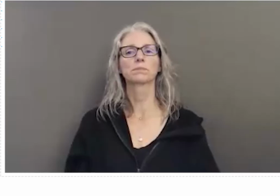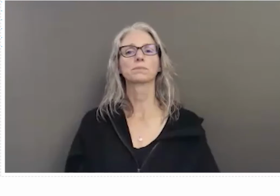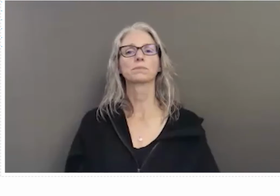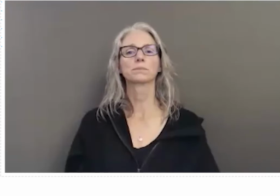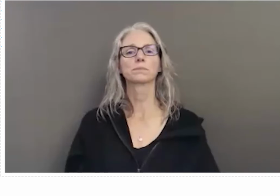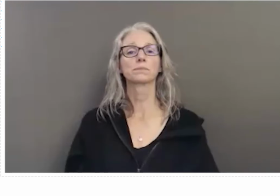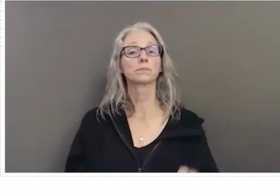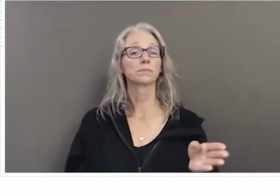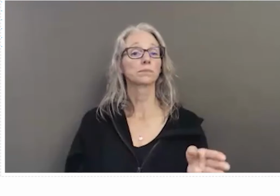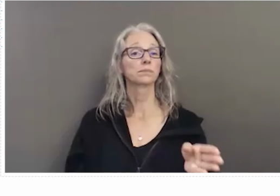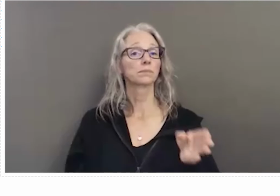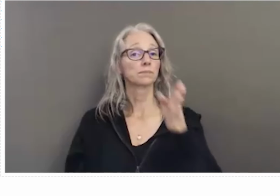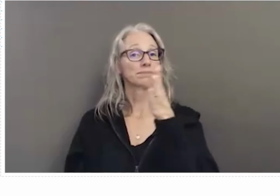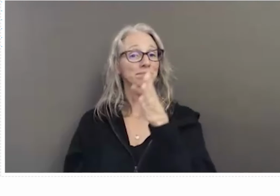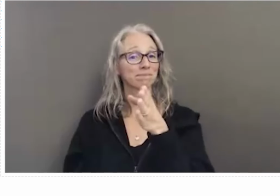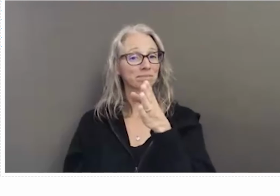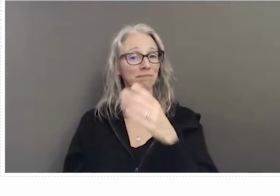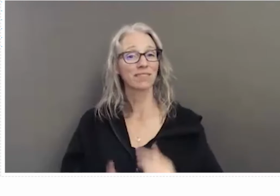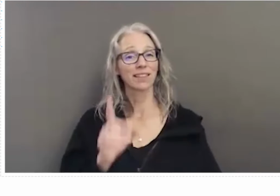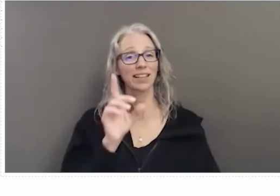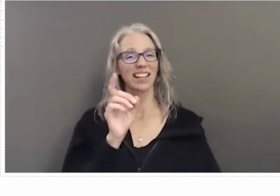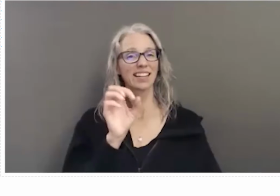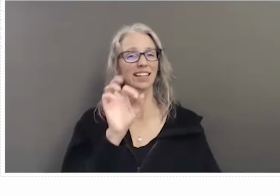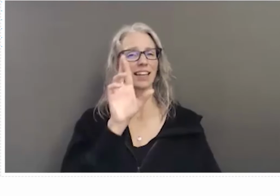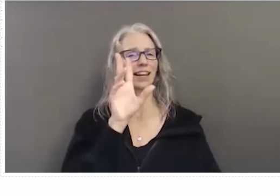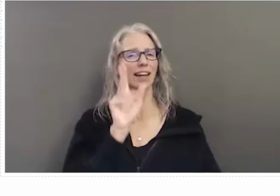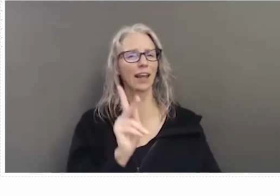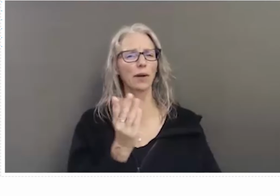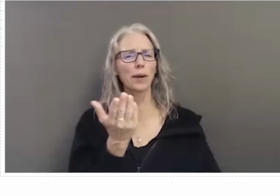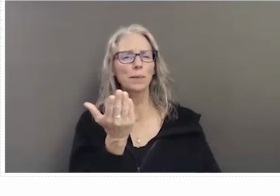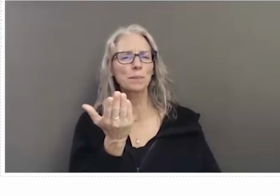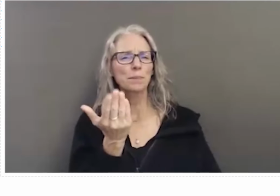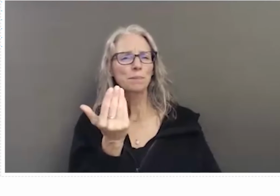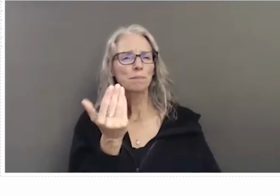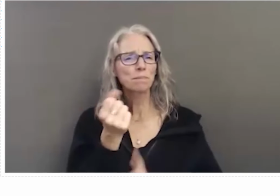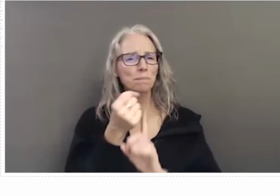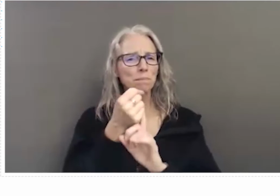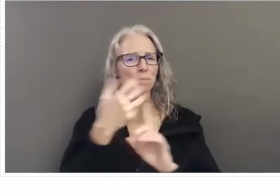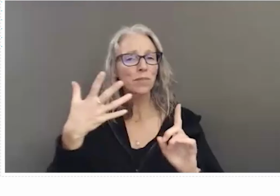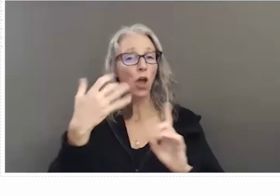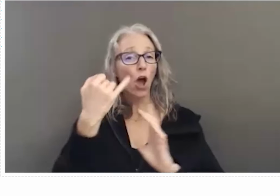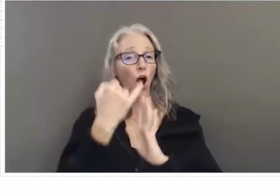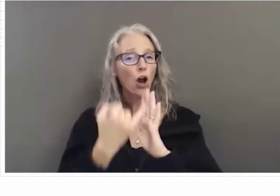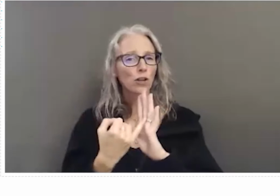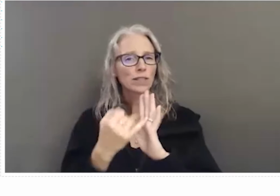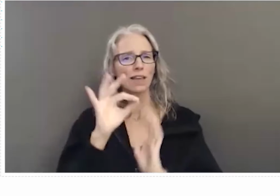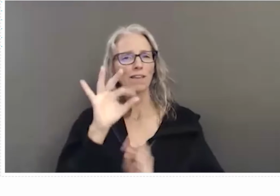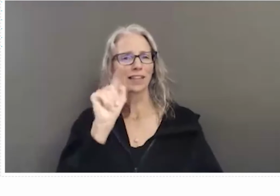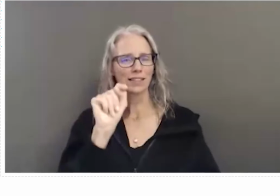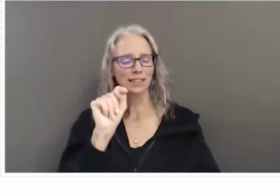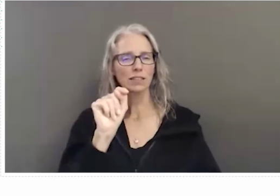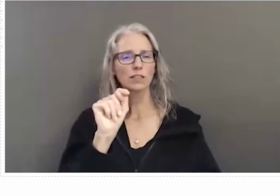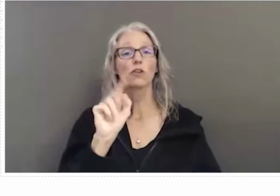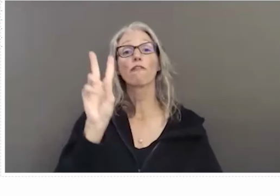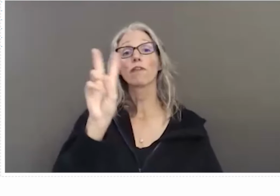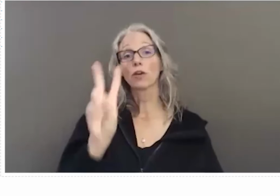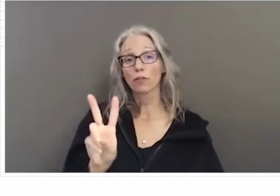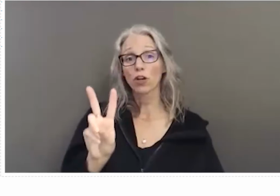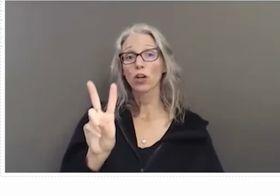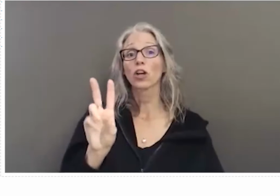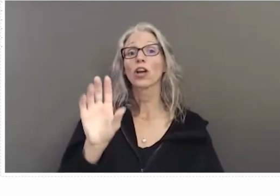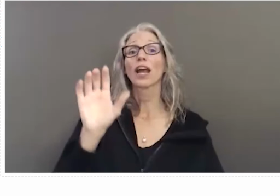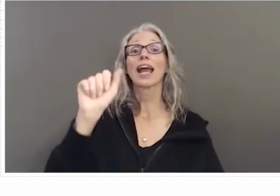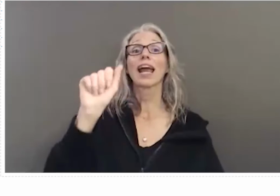second and just really dig into a little bit more about Arts Fest. So Vancouver Asian Canadian Theatre